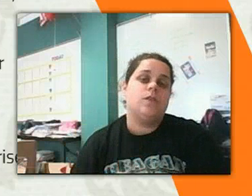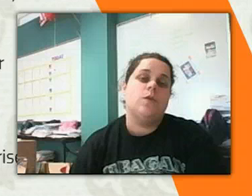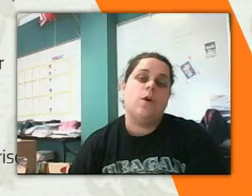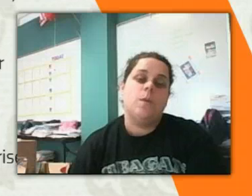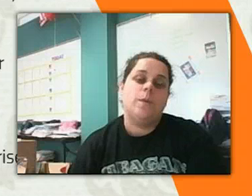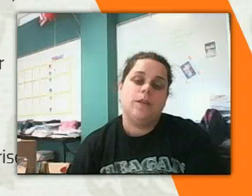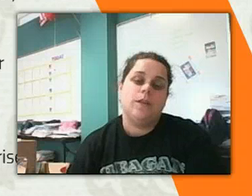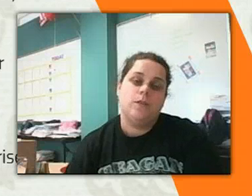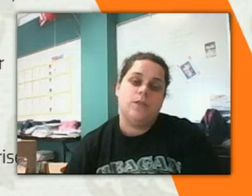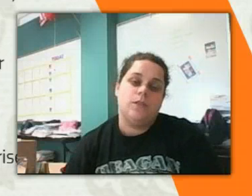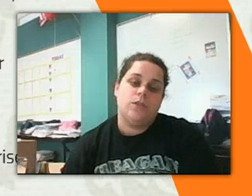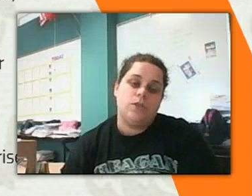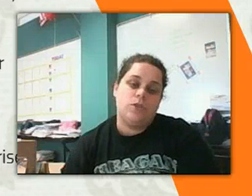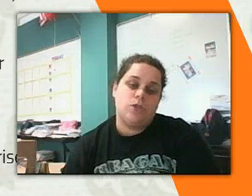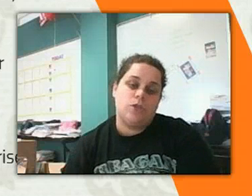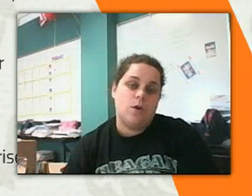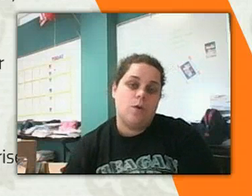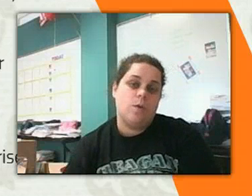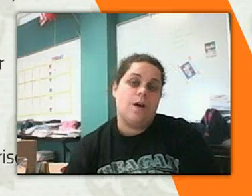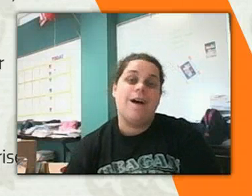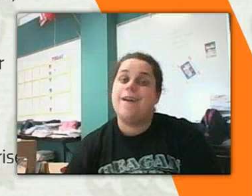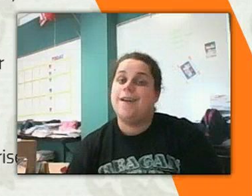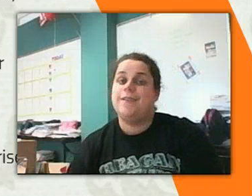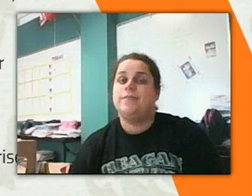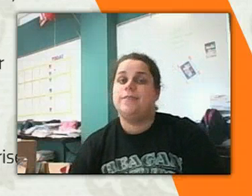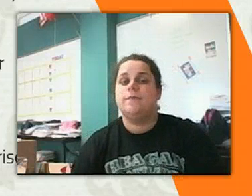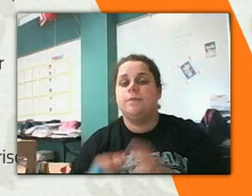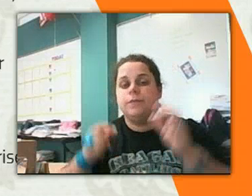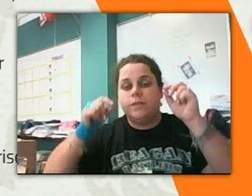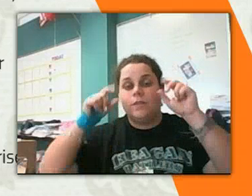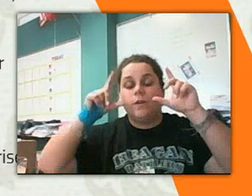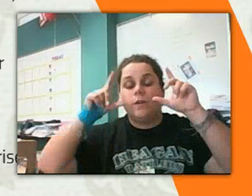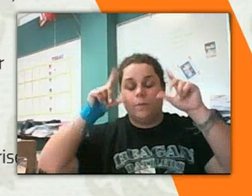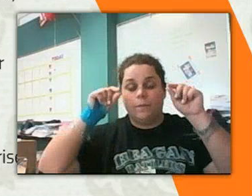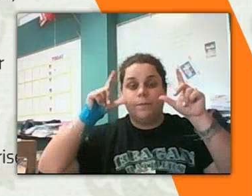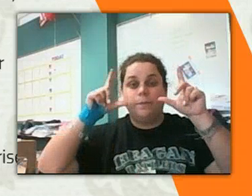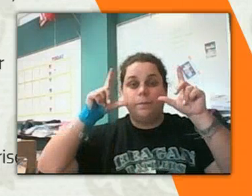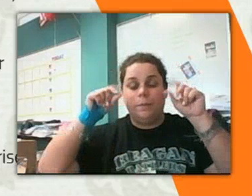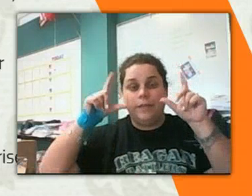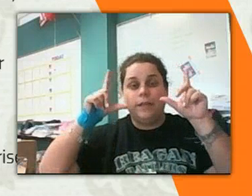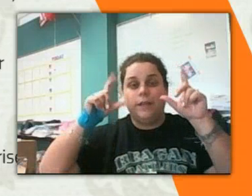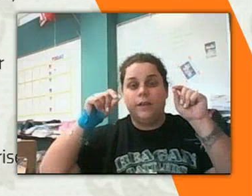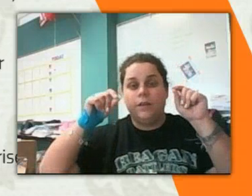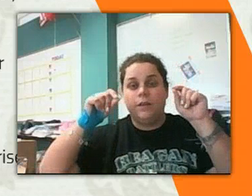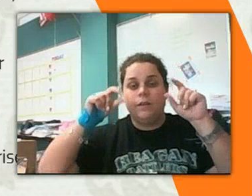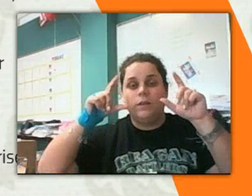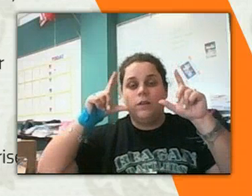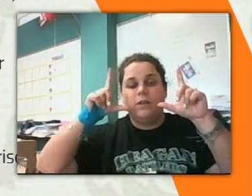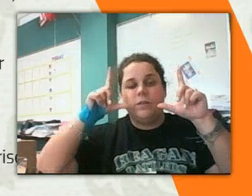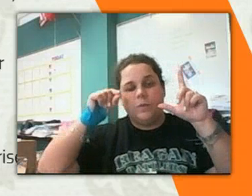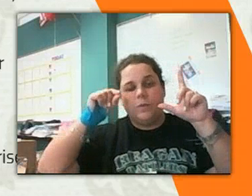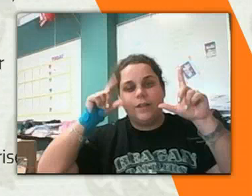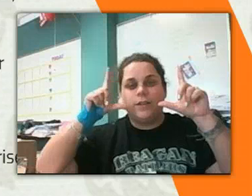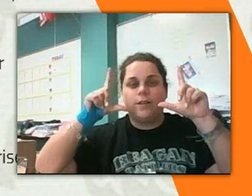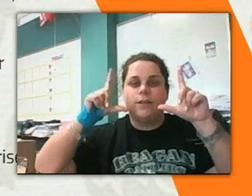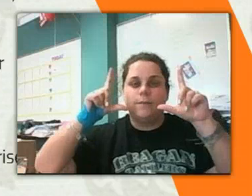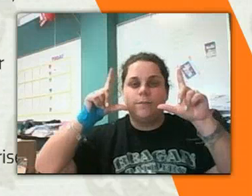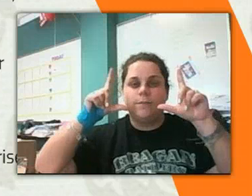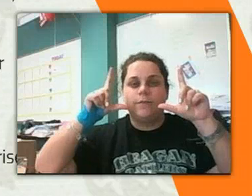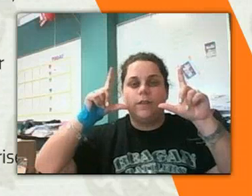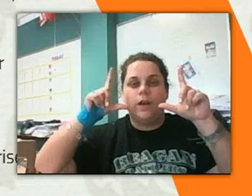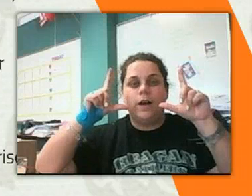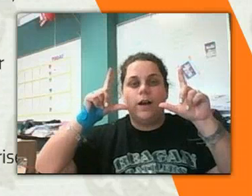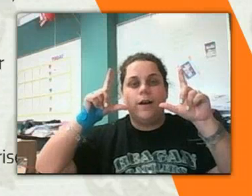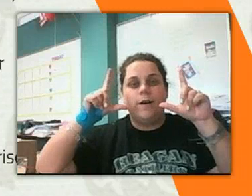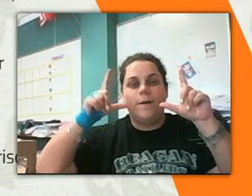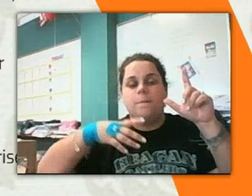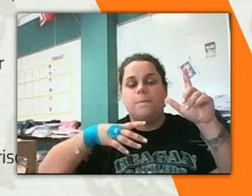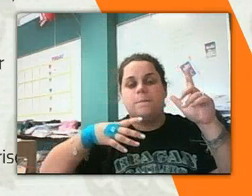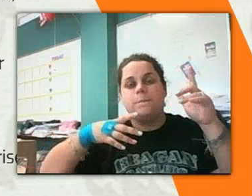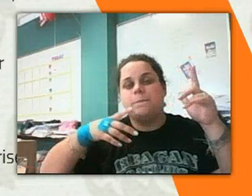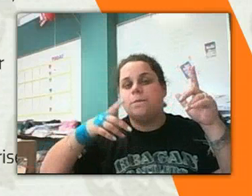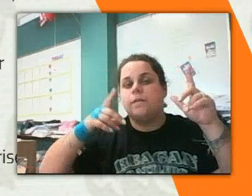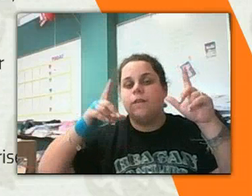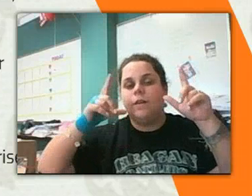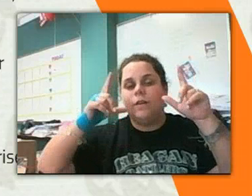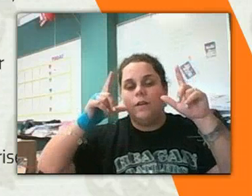can also open and close it to show eyes. So blinking, wink,